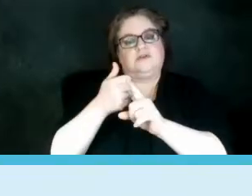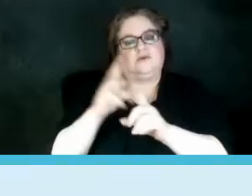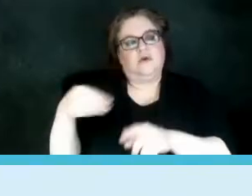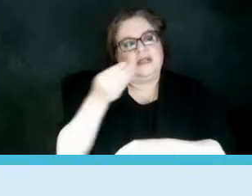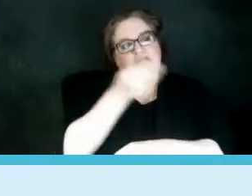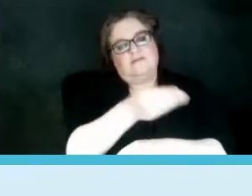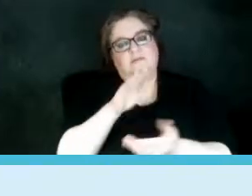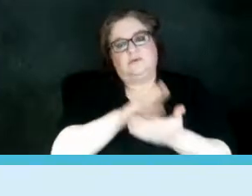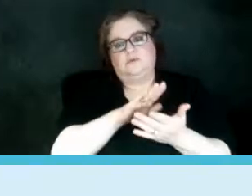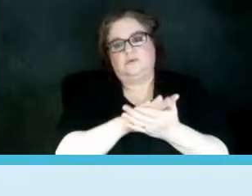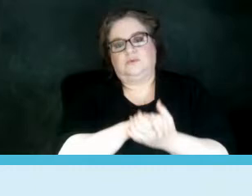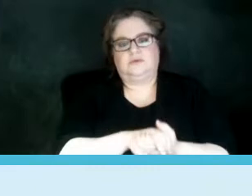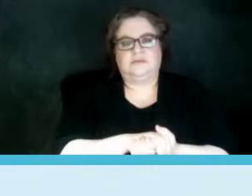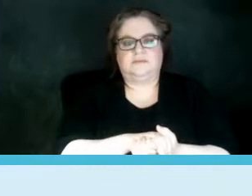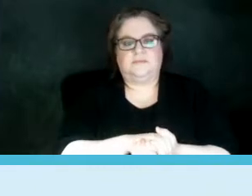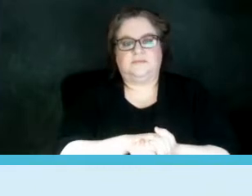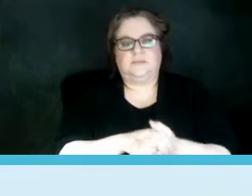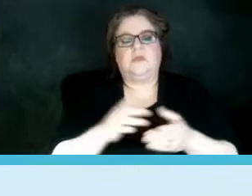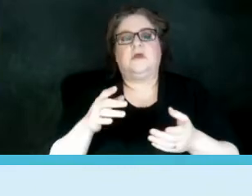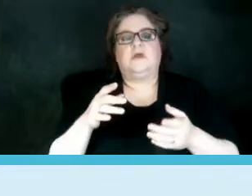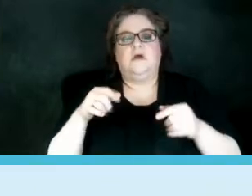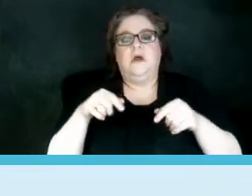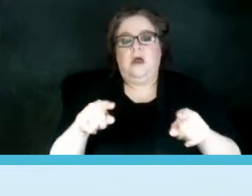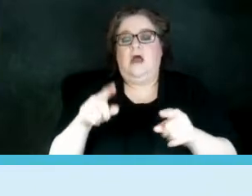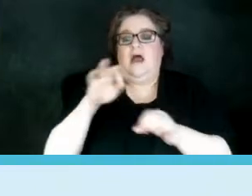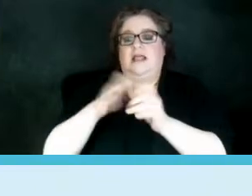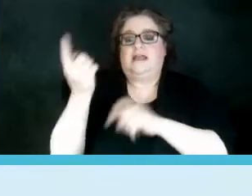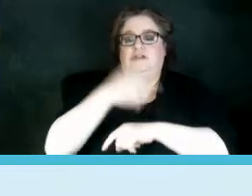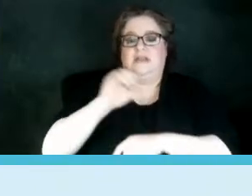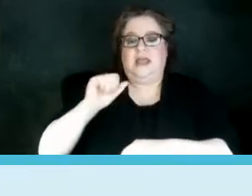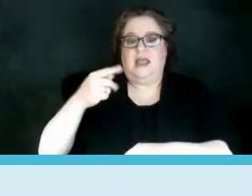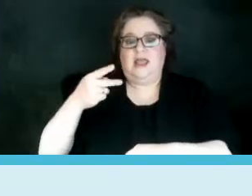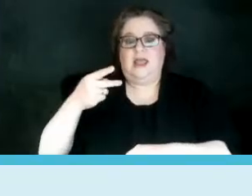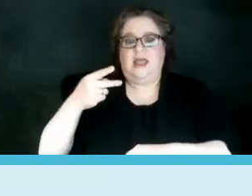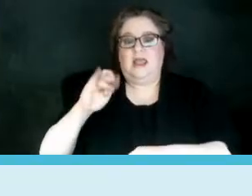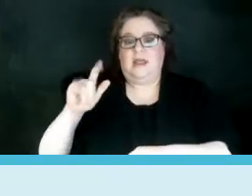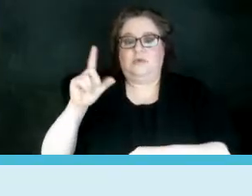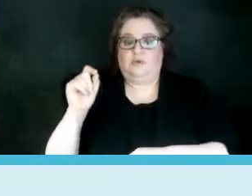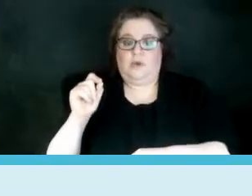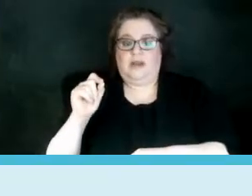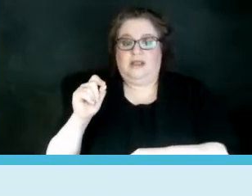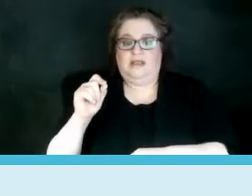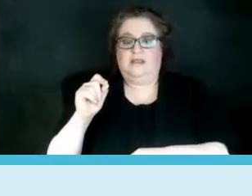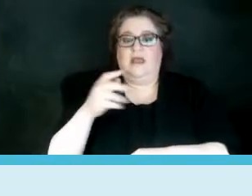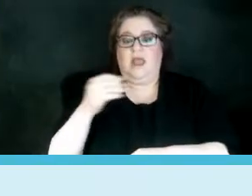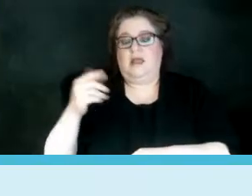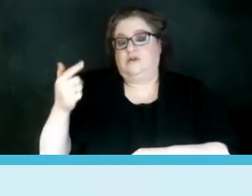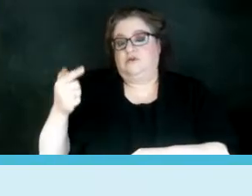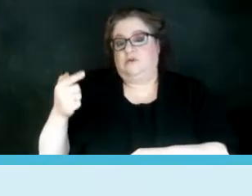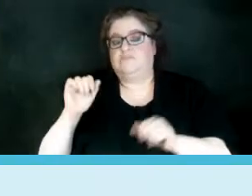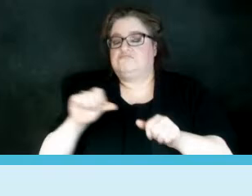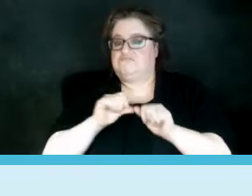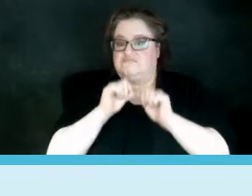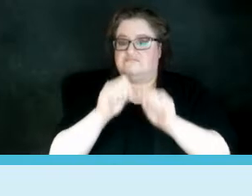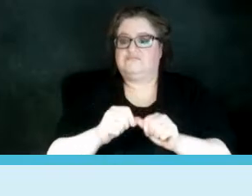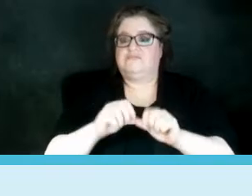school. On election day, April 20th and April 21st, you can continue to distribute literature,